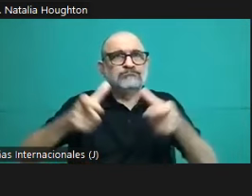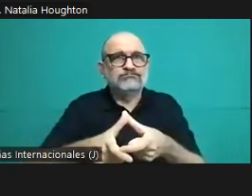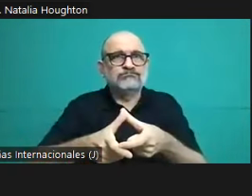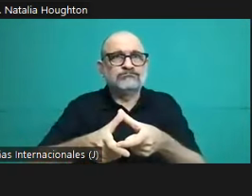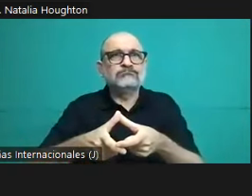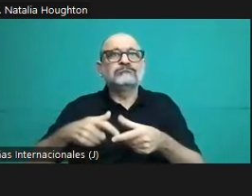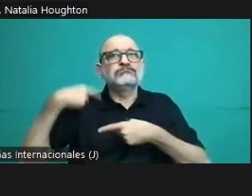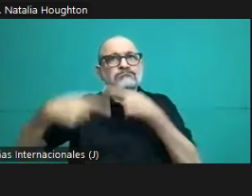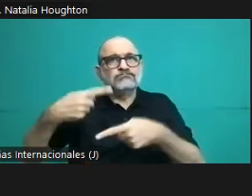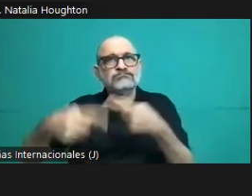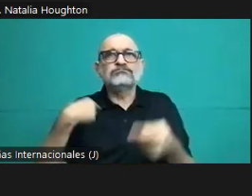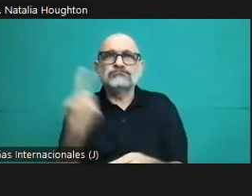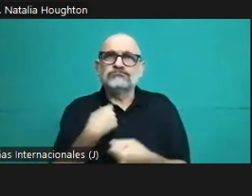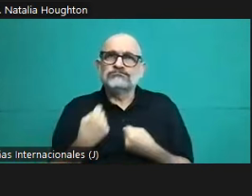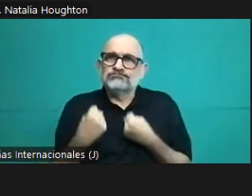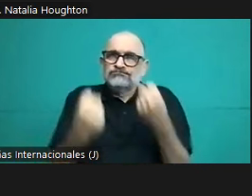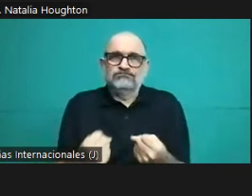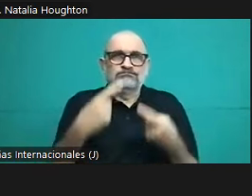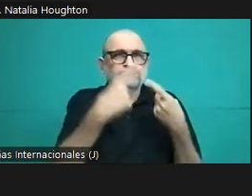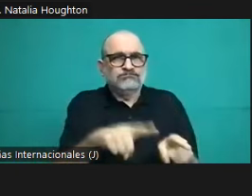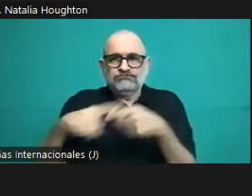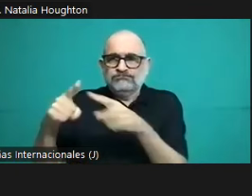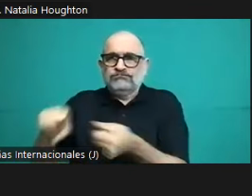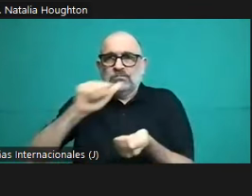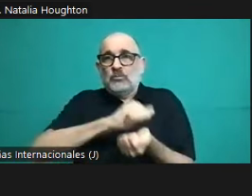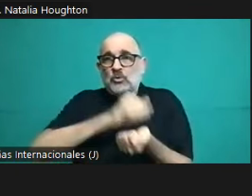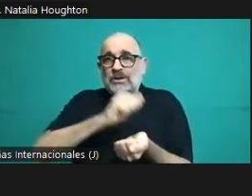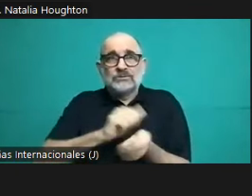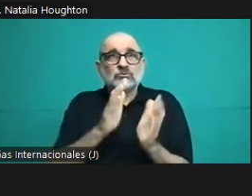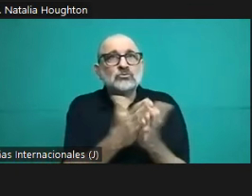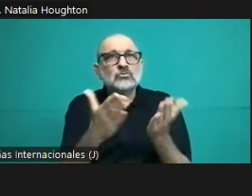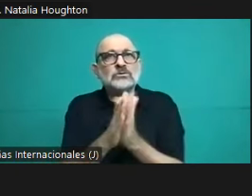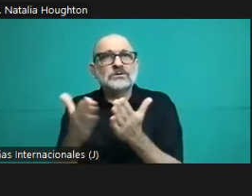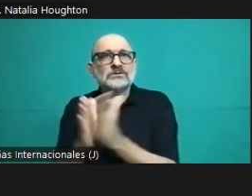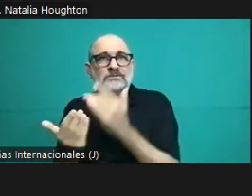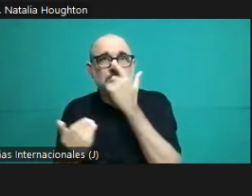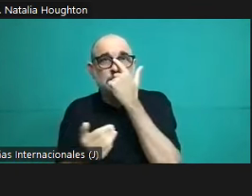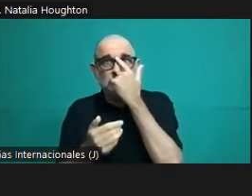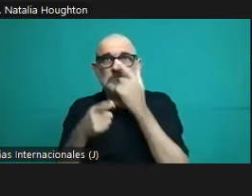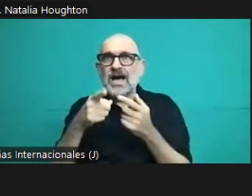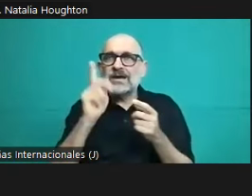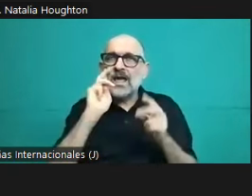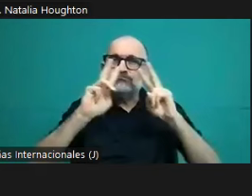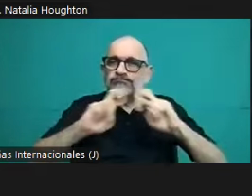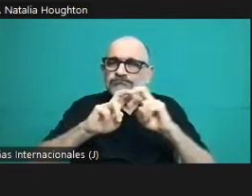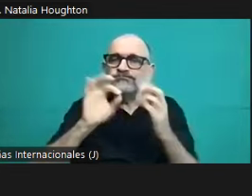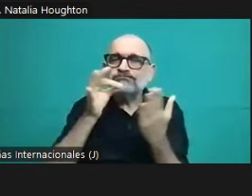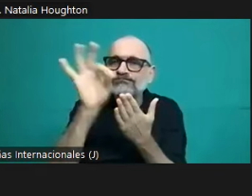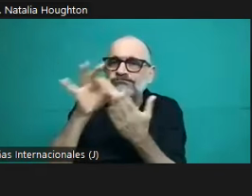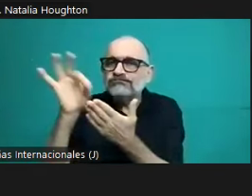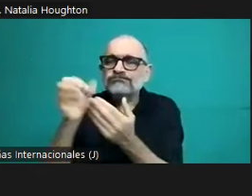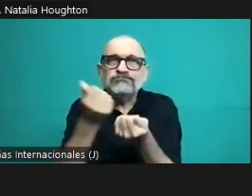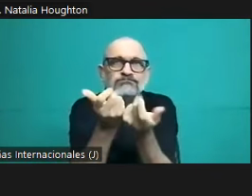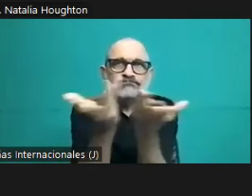out different polls about the impact of the pandemic, but also about the innovations of the countries about this issue. And in